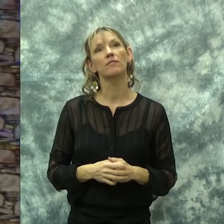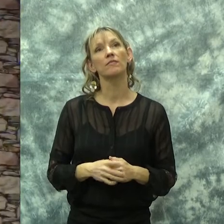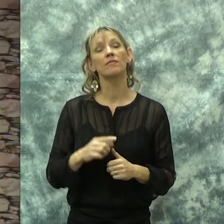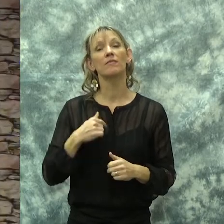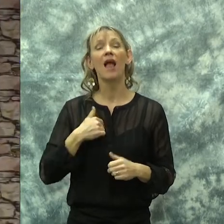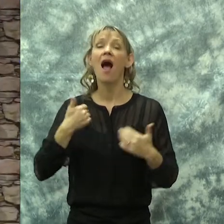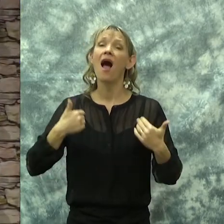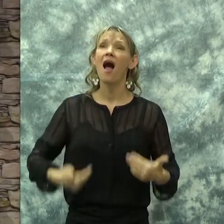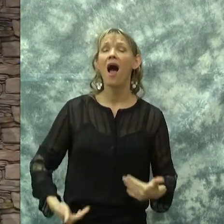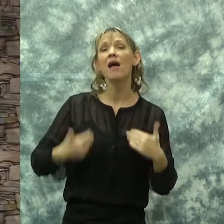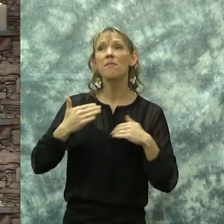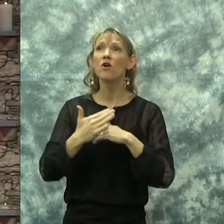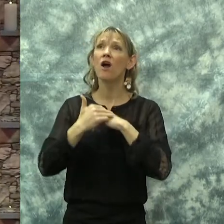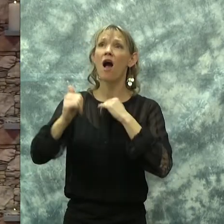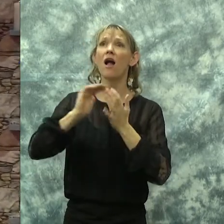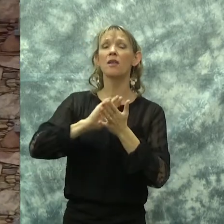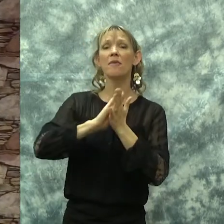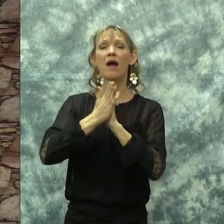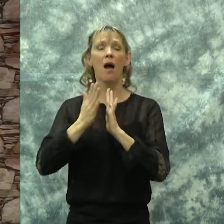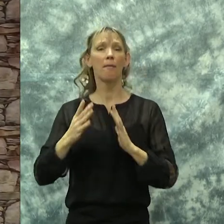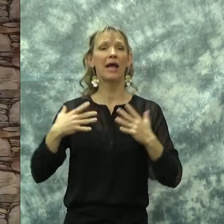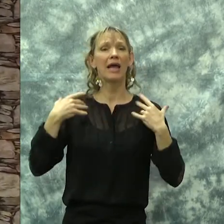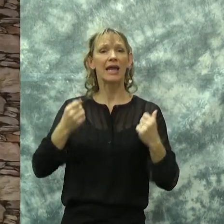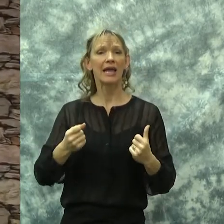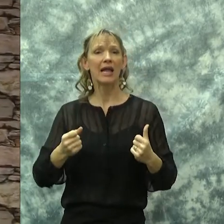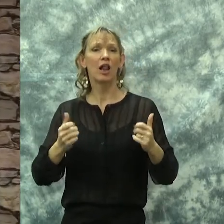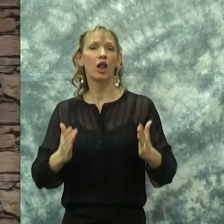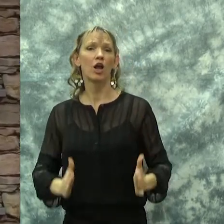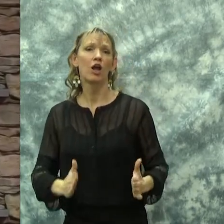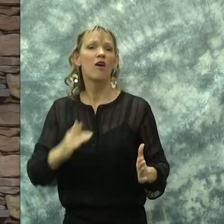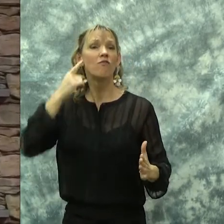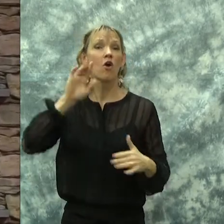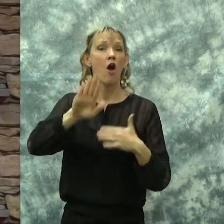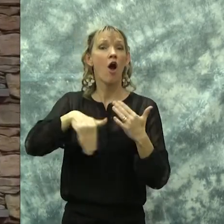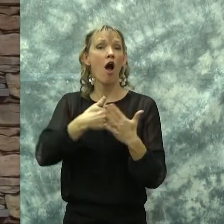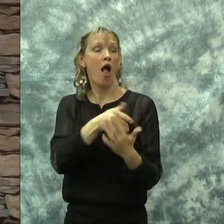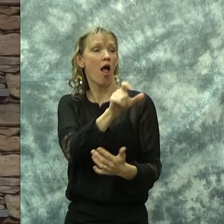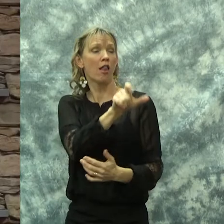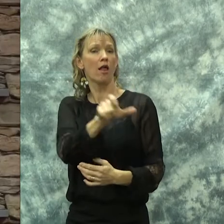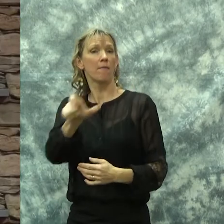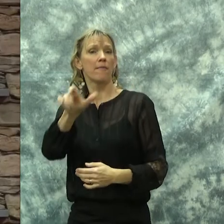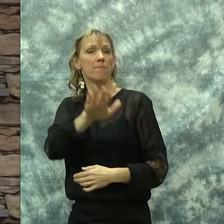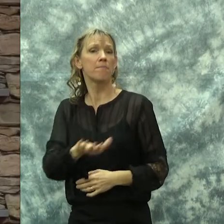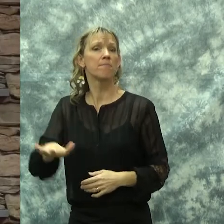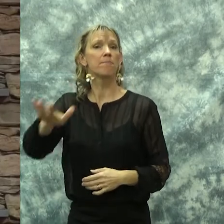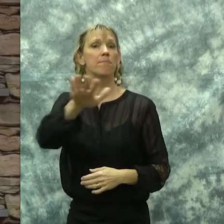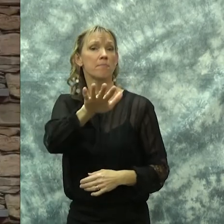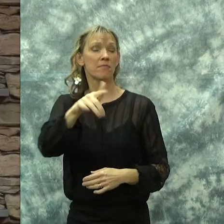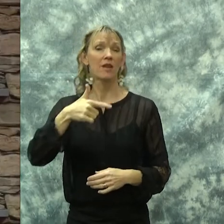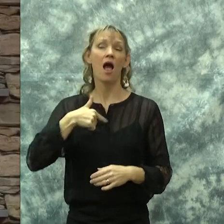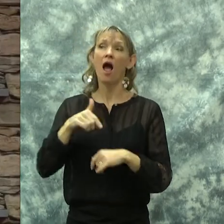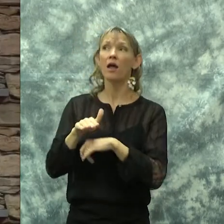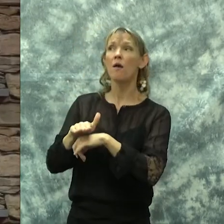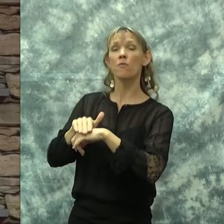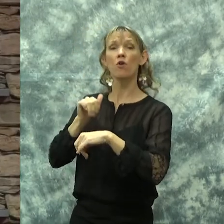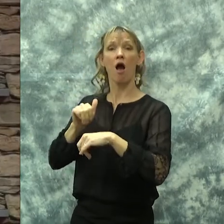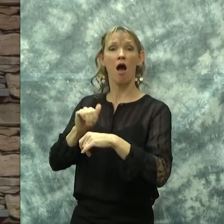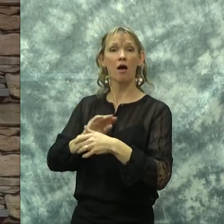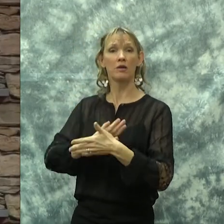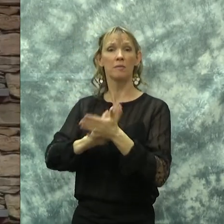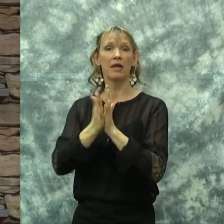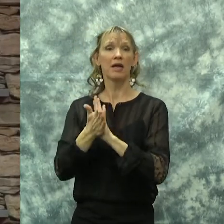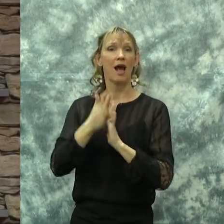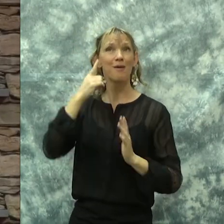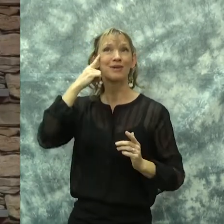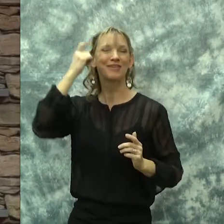I am called to be a healer for all humanity. I am called to be